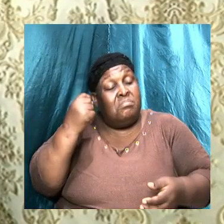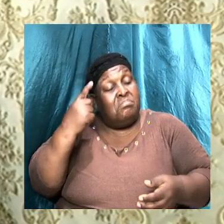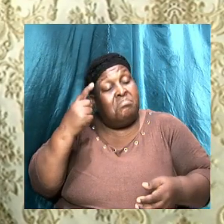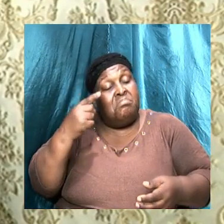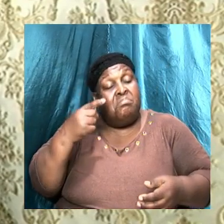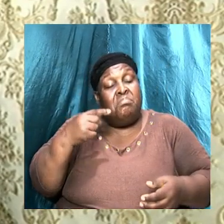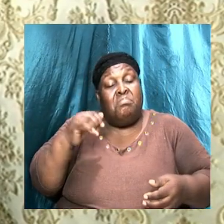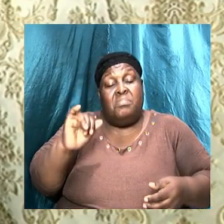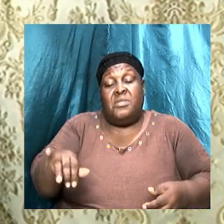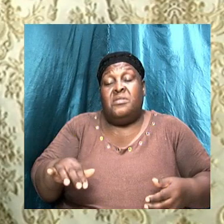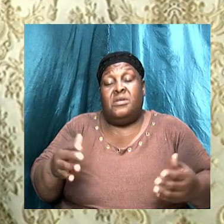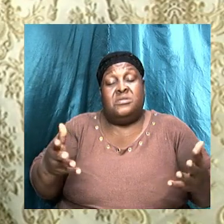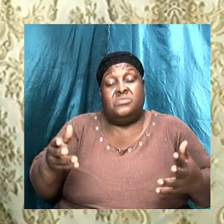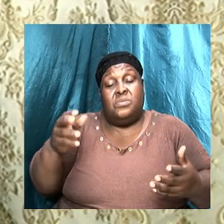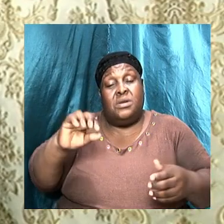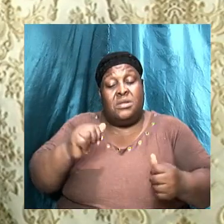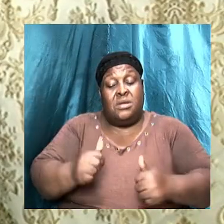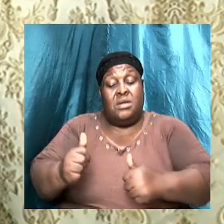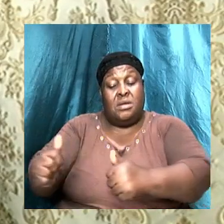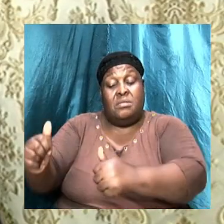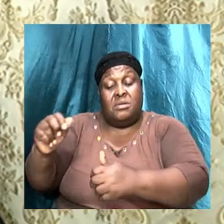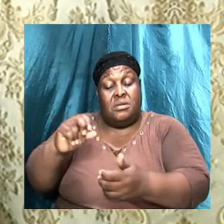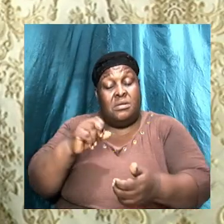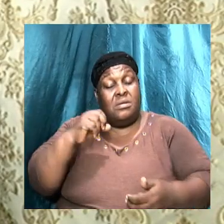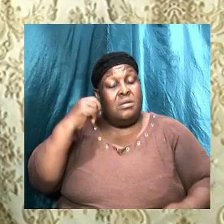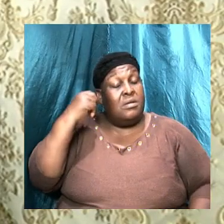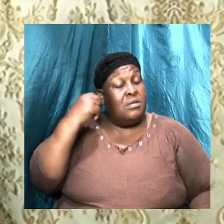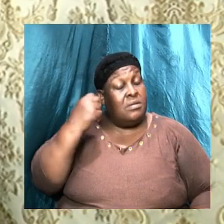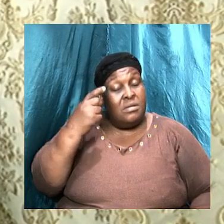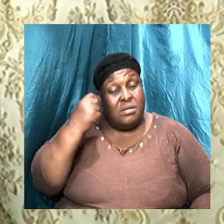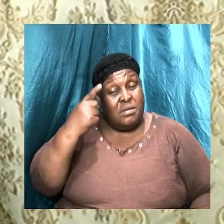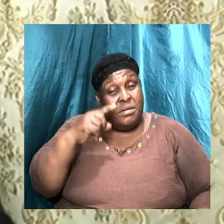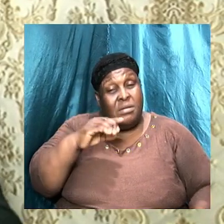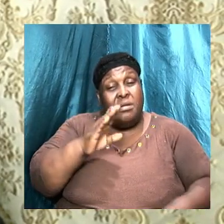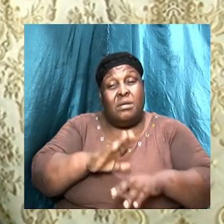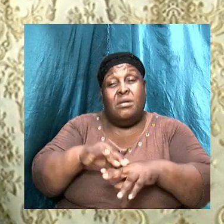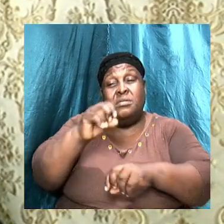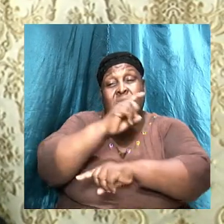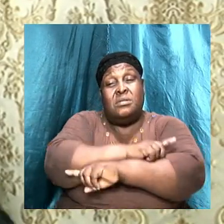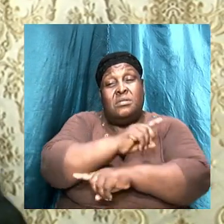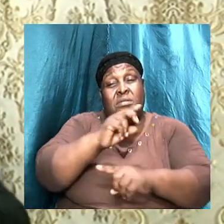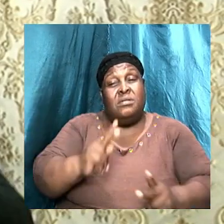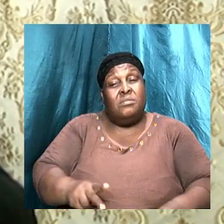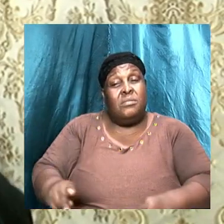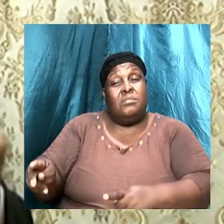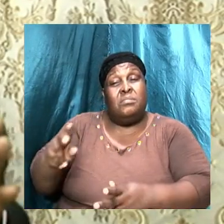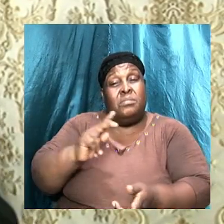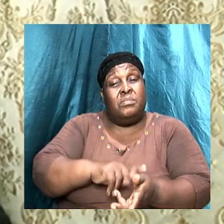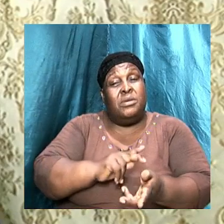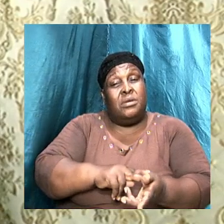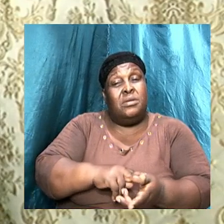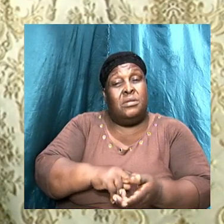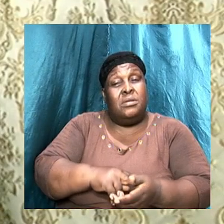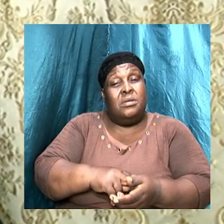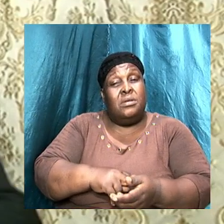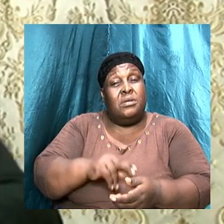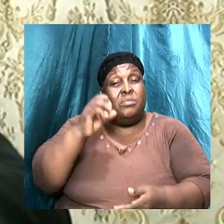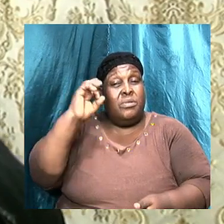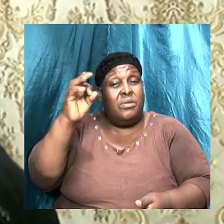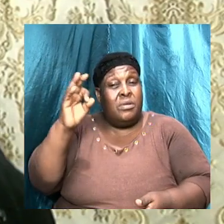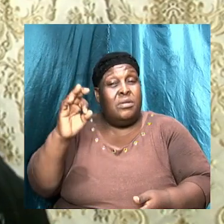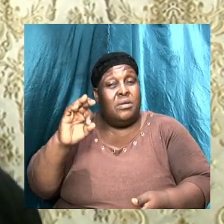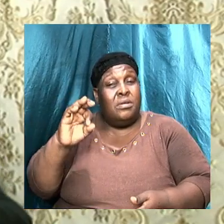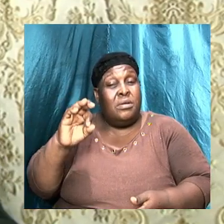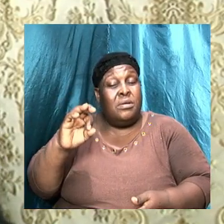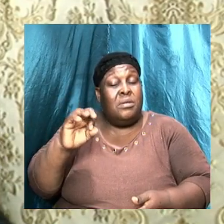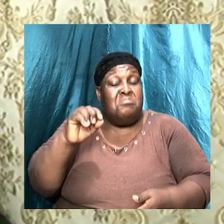understood. And on the day of Pentecost, when Peter got up to preach, he got the support of